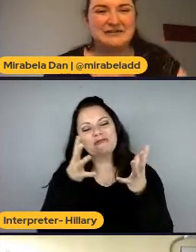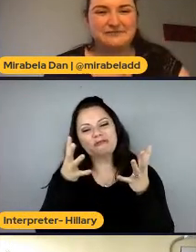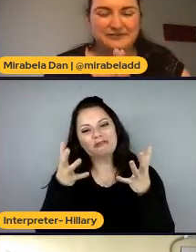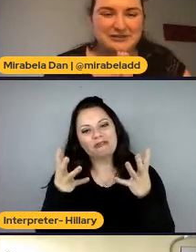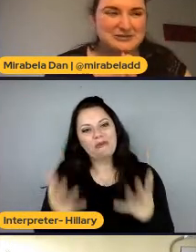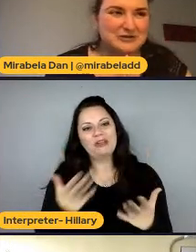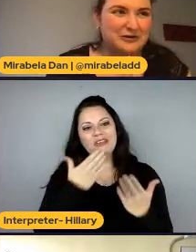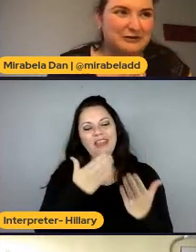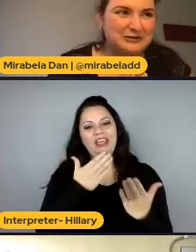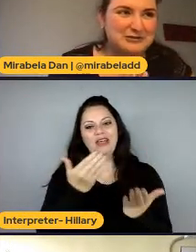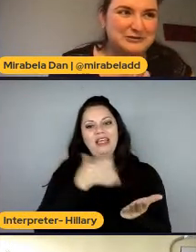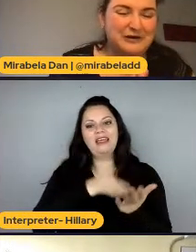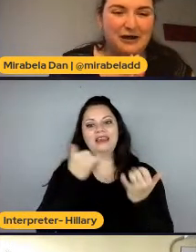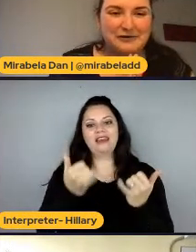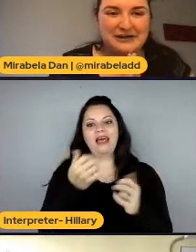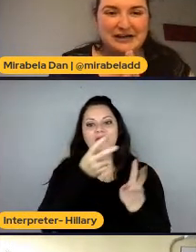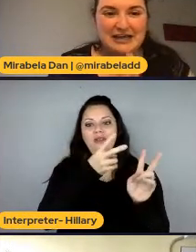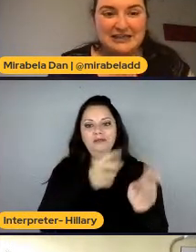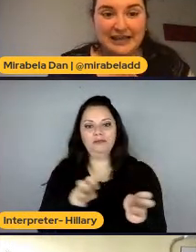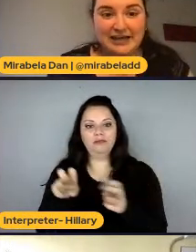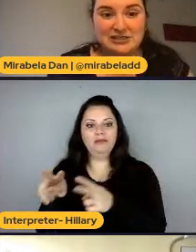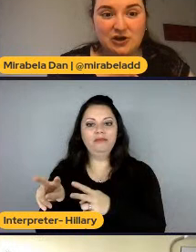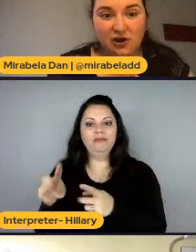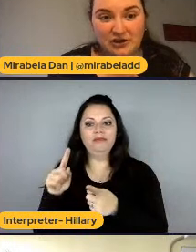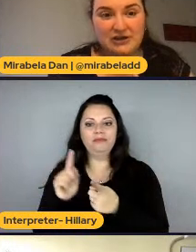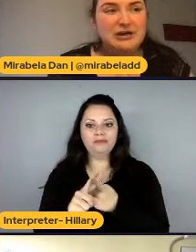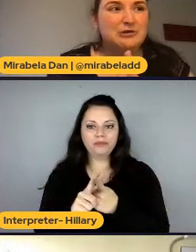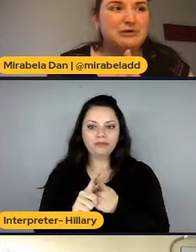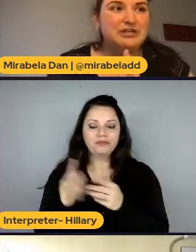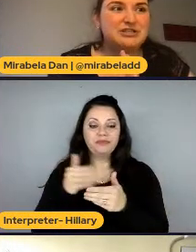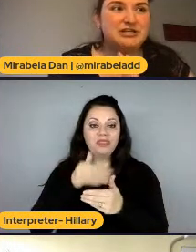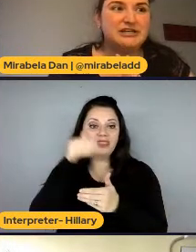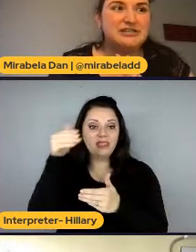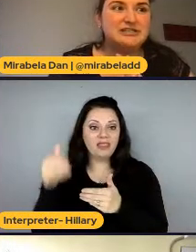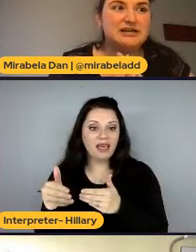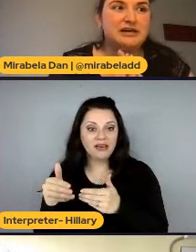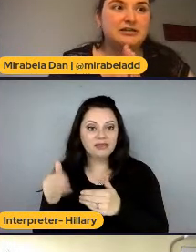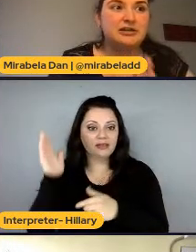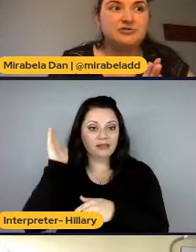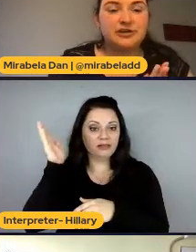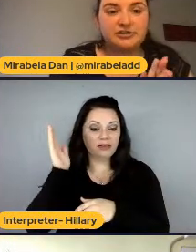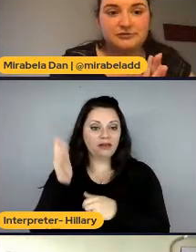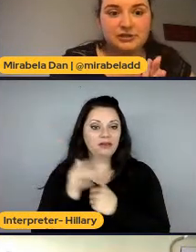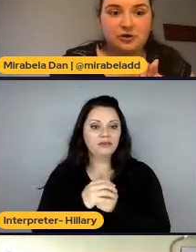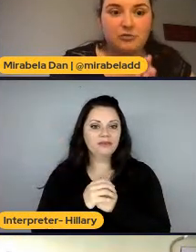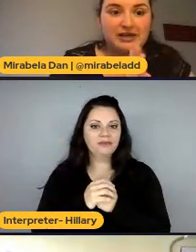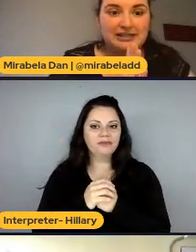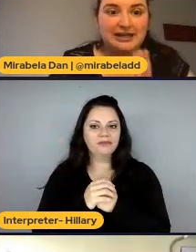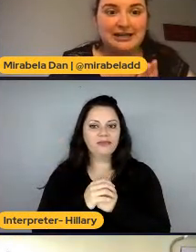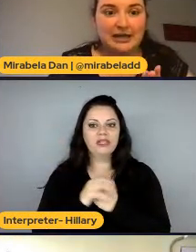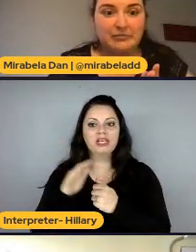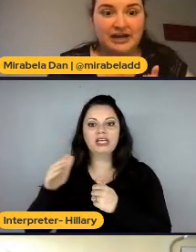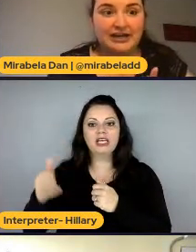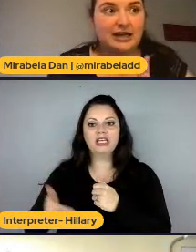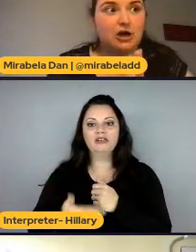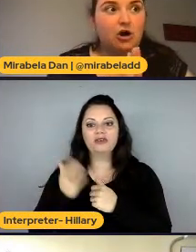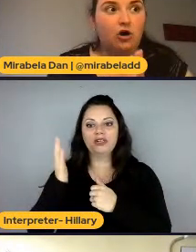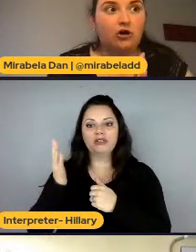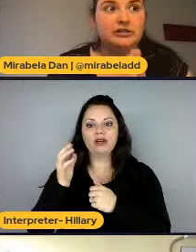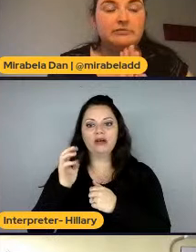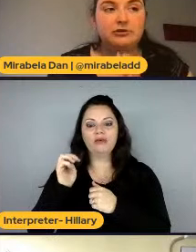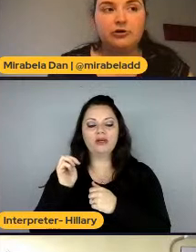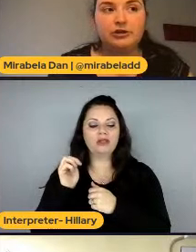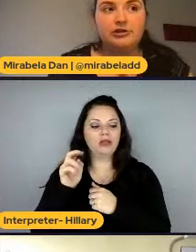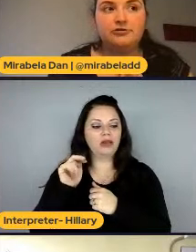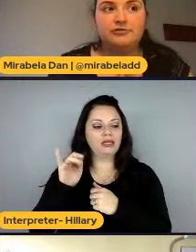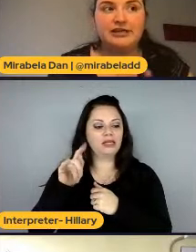And it's time for us to go on to our next talk, which is an introductory talk by Natalia Marek